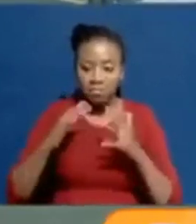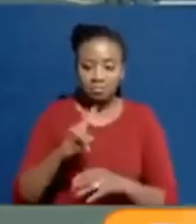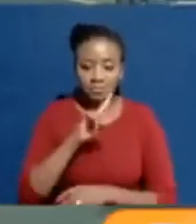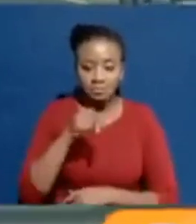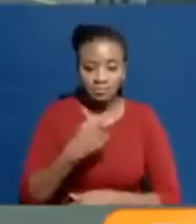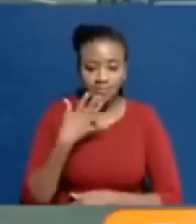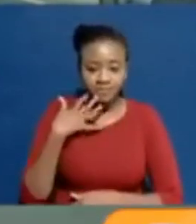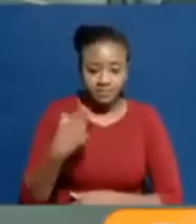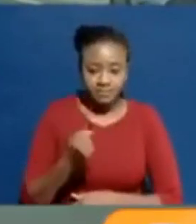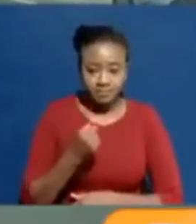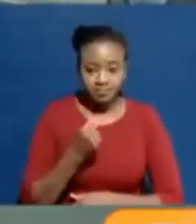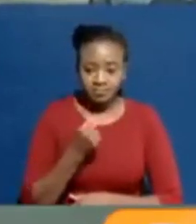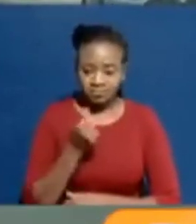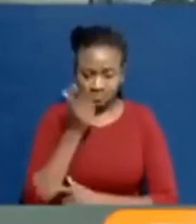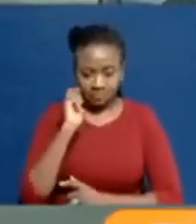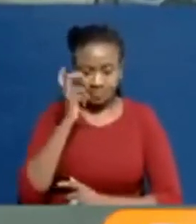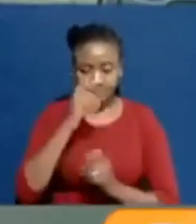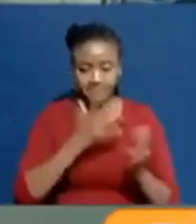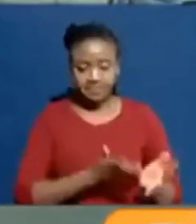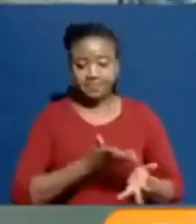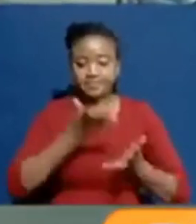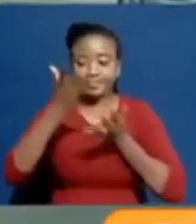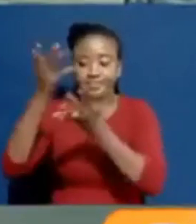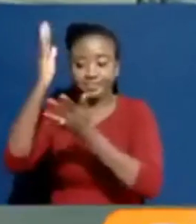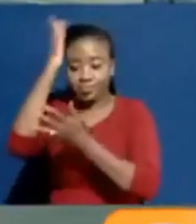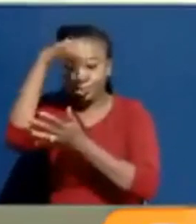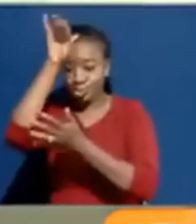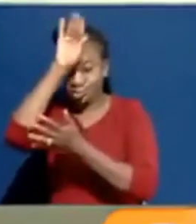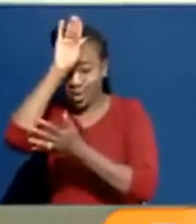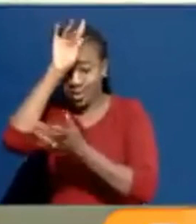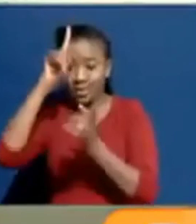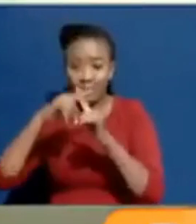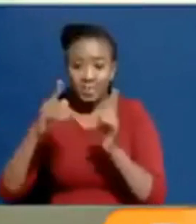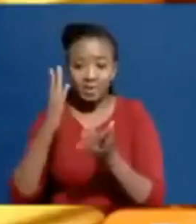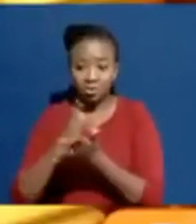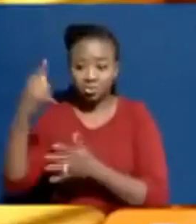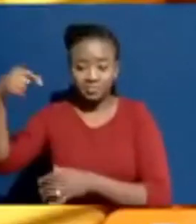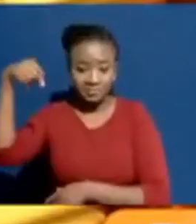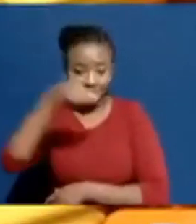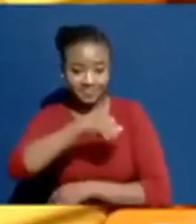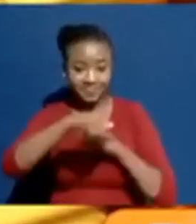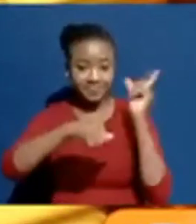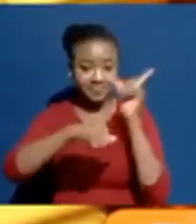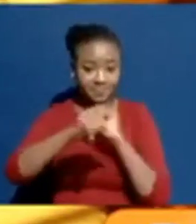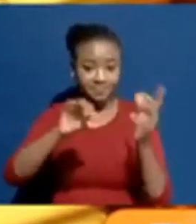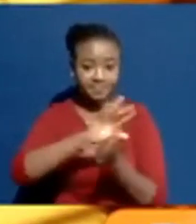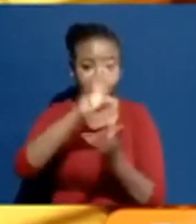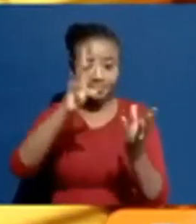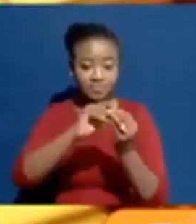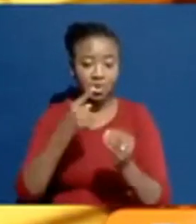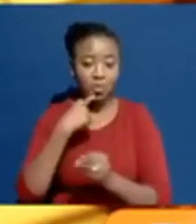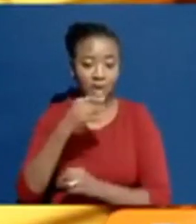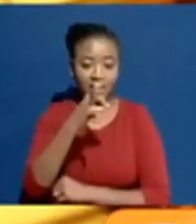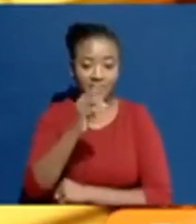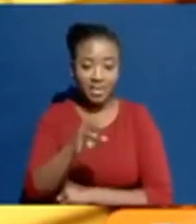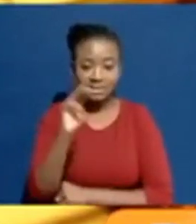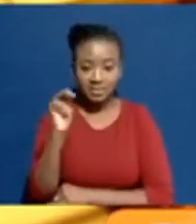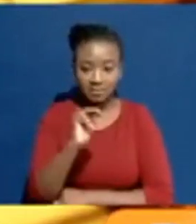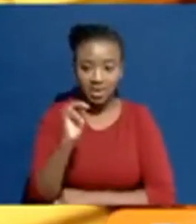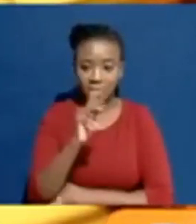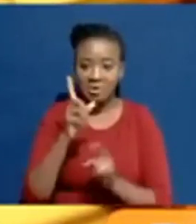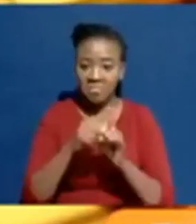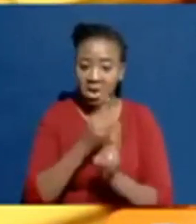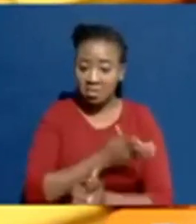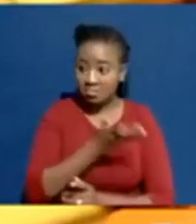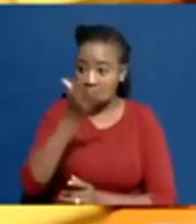gold consignment from Kenya to Dubai. However, despite the money being paid, totaling to 130 million, no